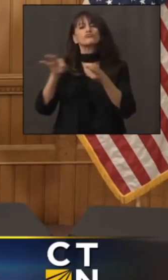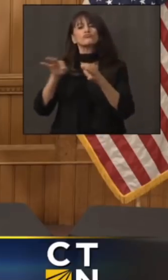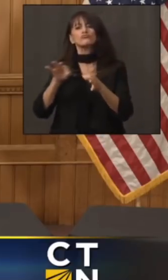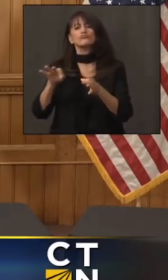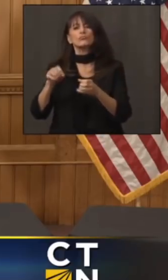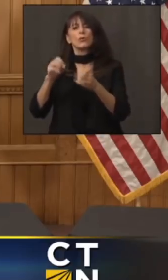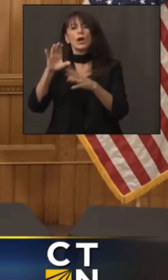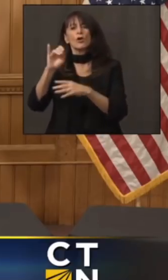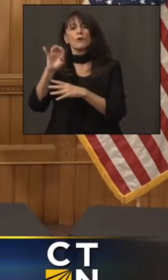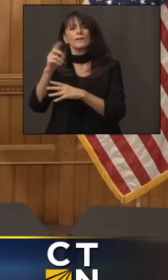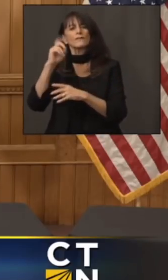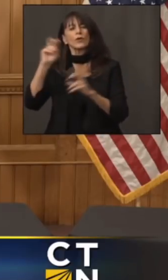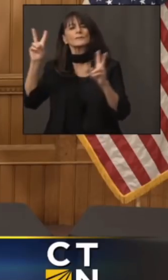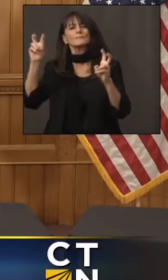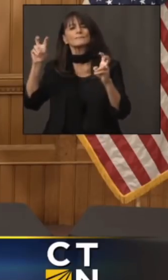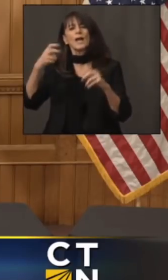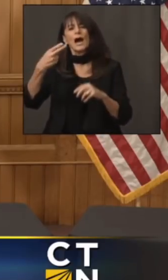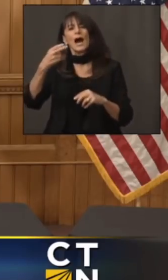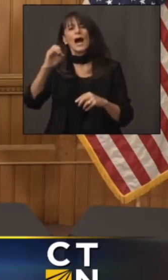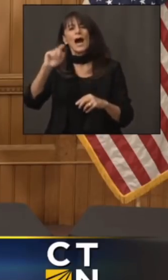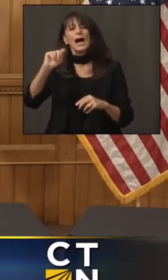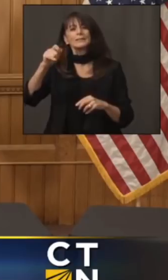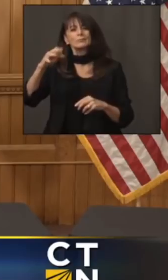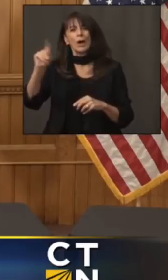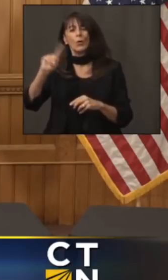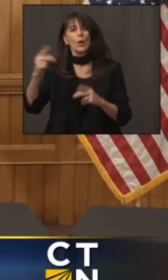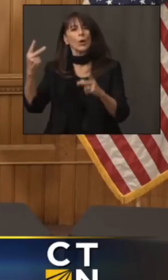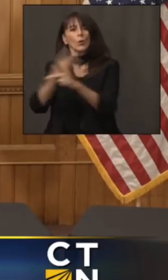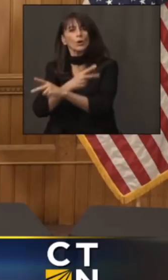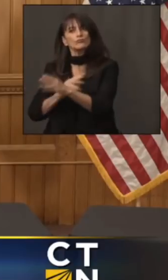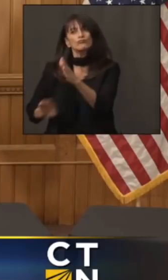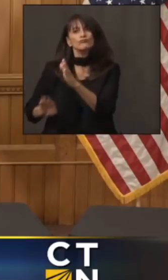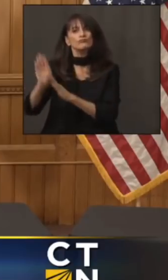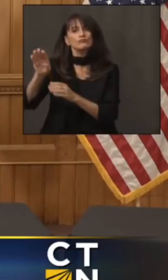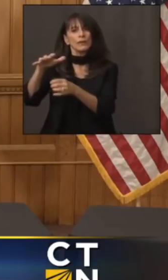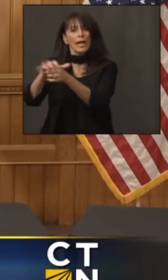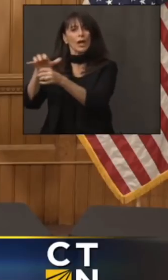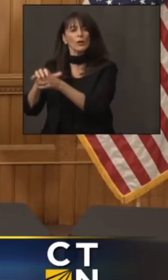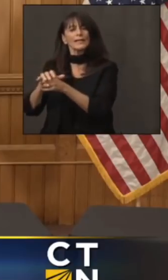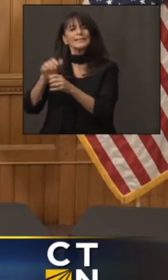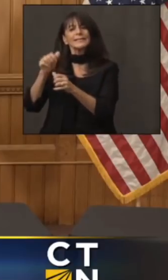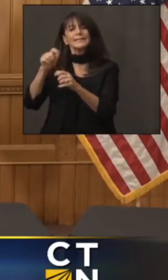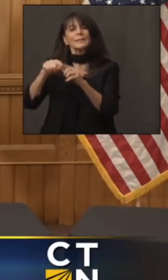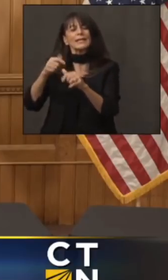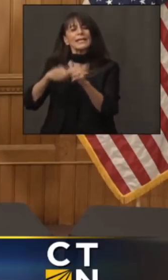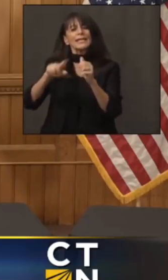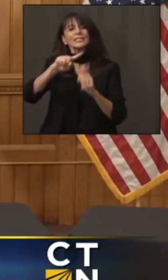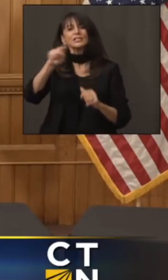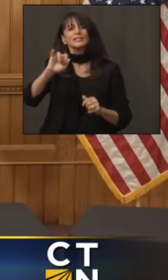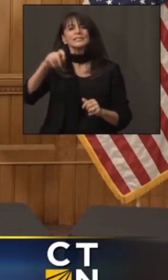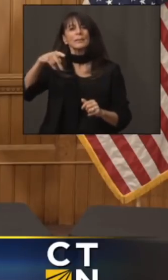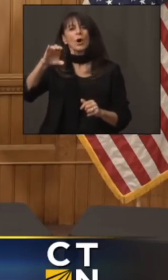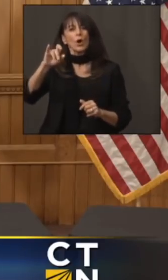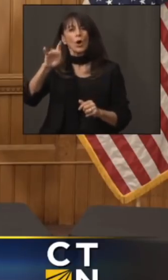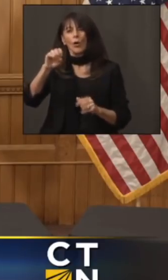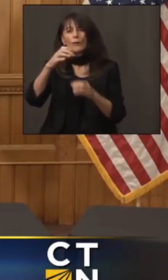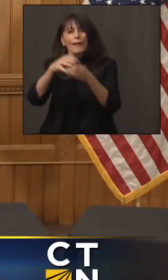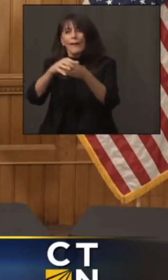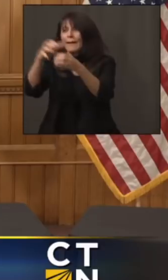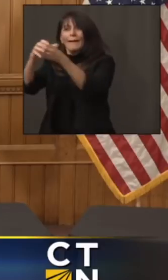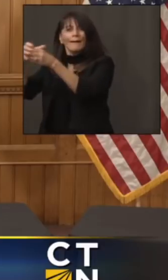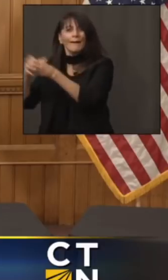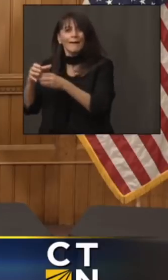positivity rates for hotspots identified by zip code. How do you